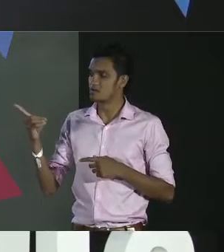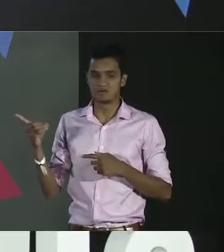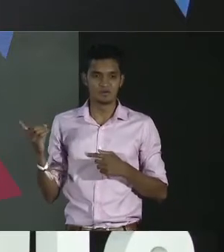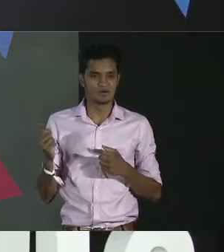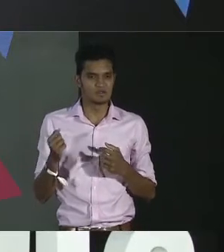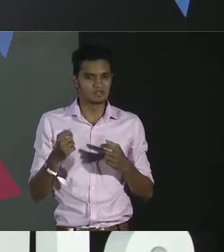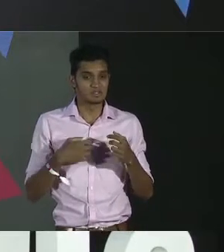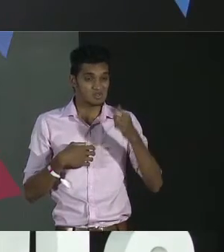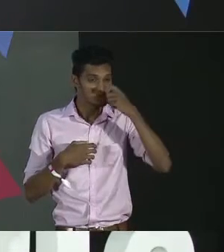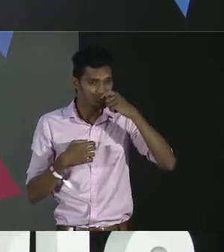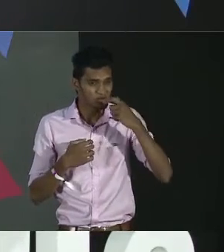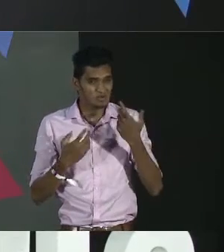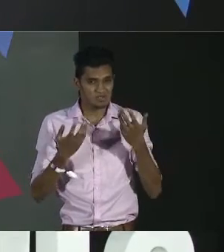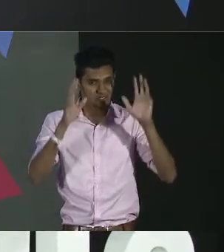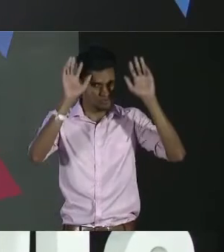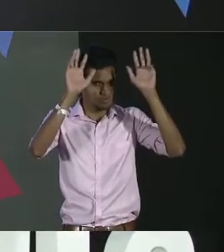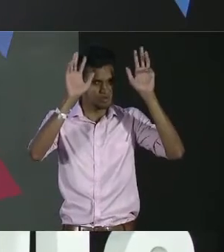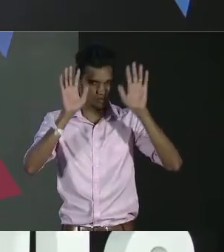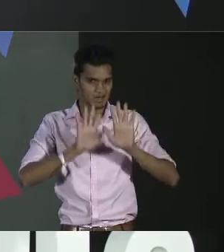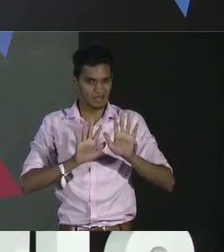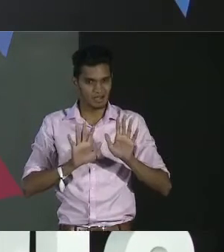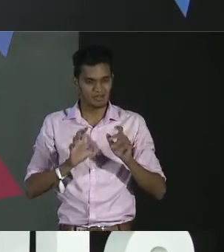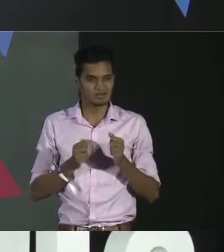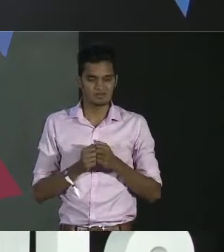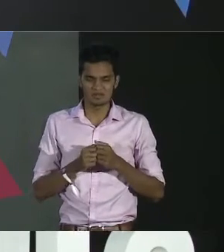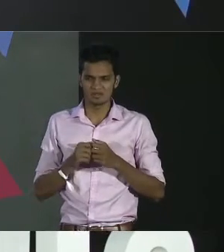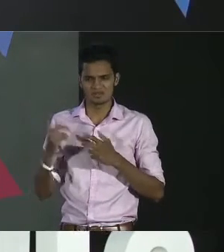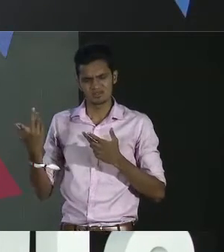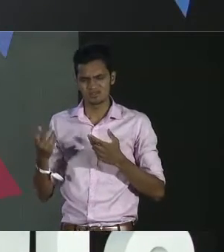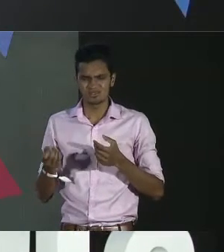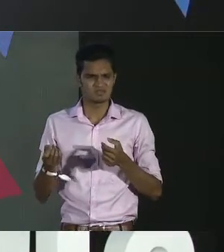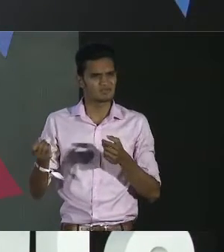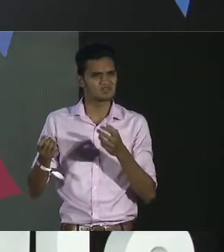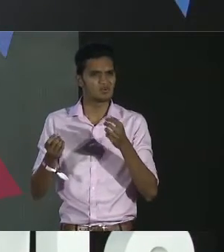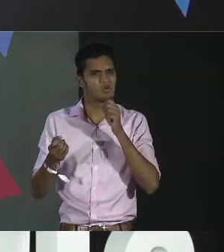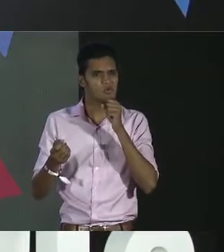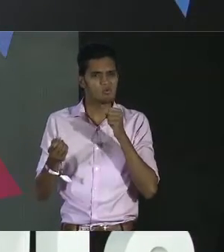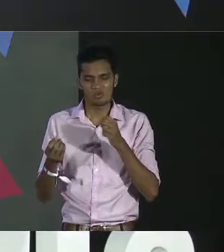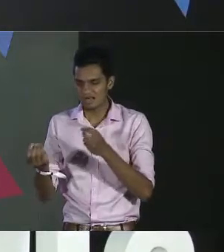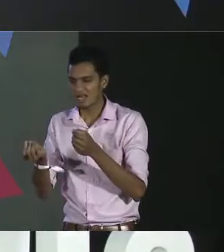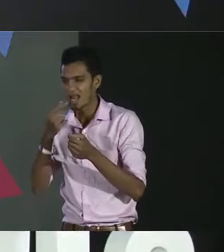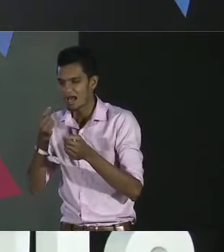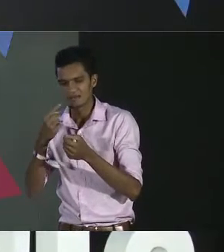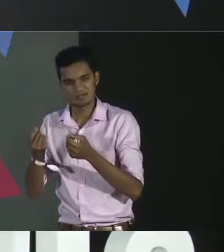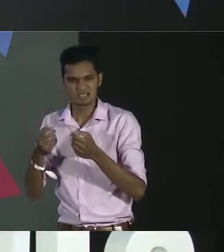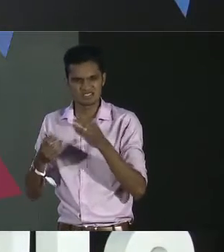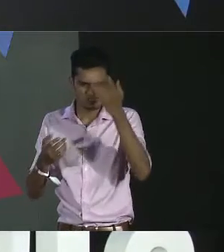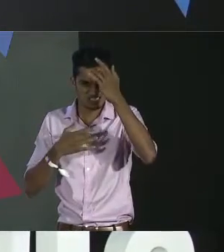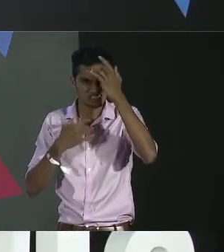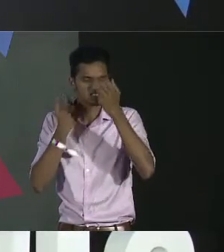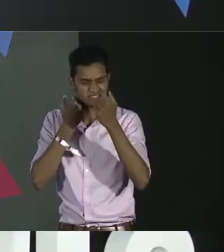flu, but I had a volleyball tournament to play. So I took some cold medication, and I went off to